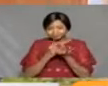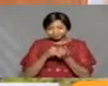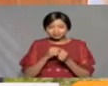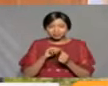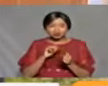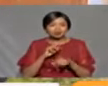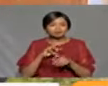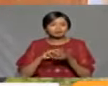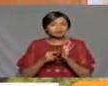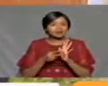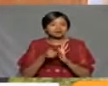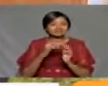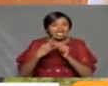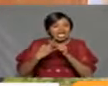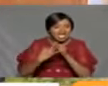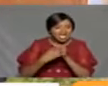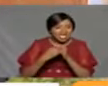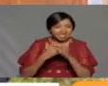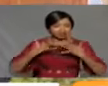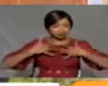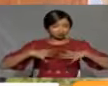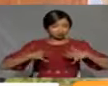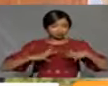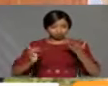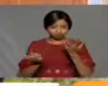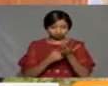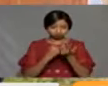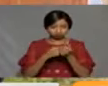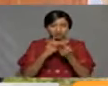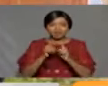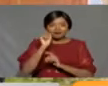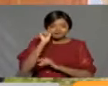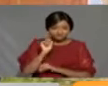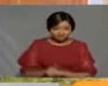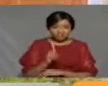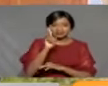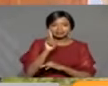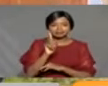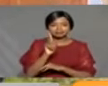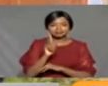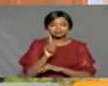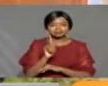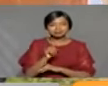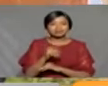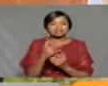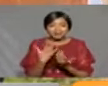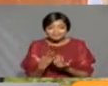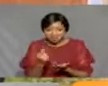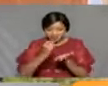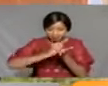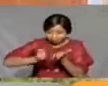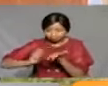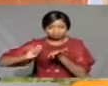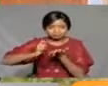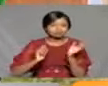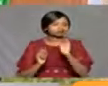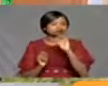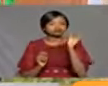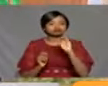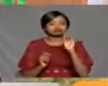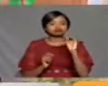eighth national housing and population census. For the very first time, it's going to be paperless and even include the intersex